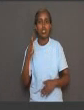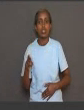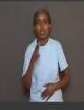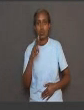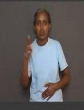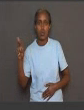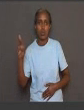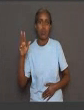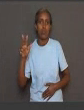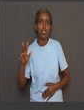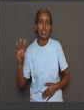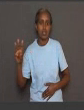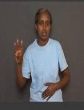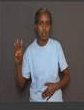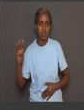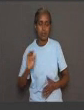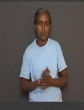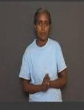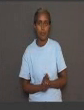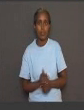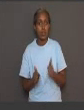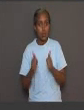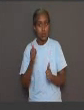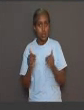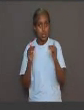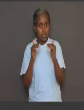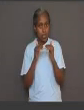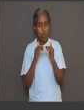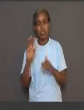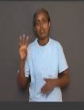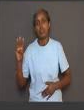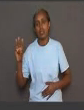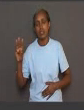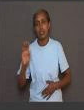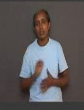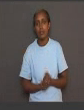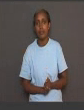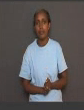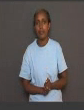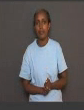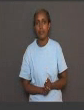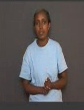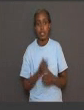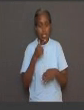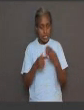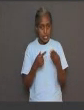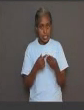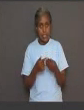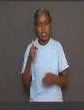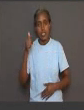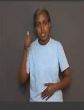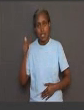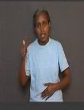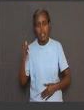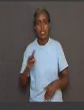square root of 36, which is 6. Since a is